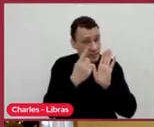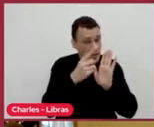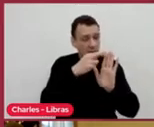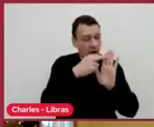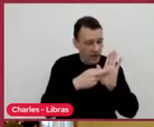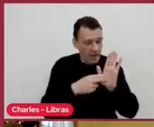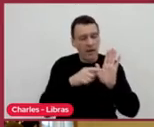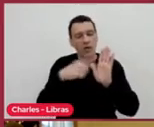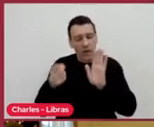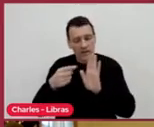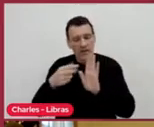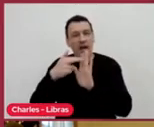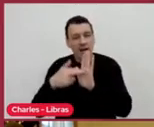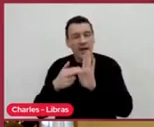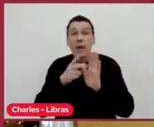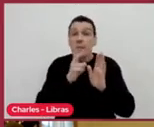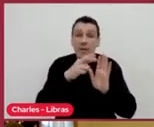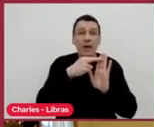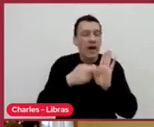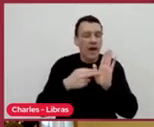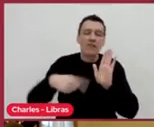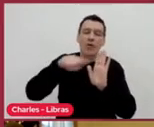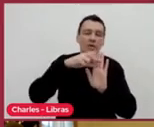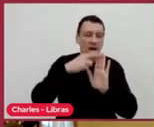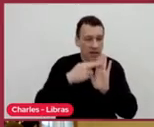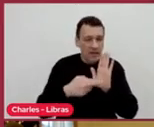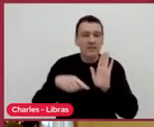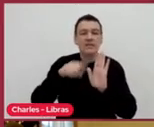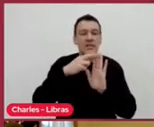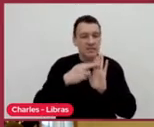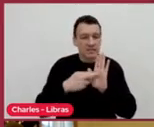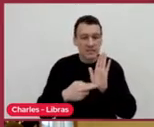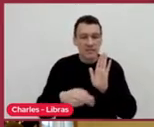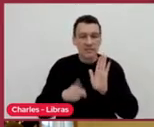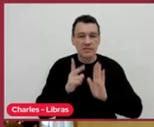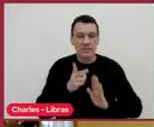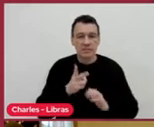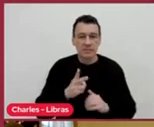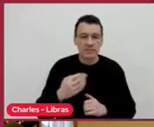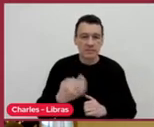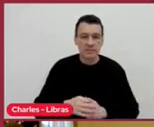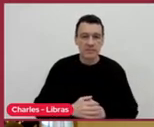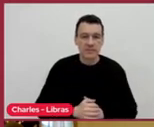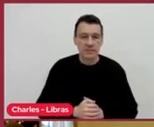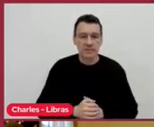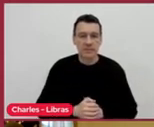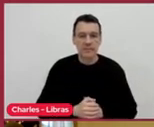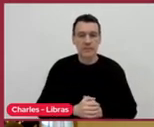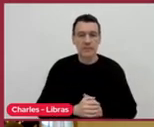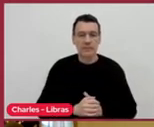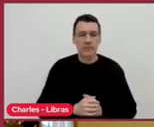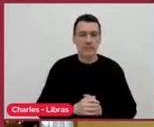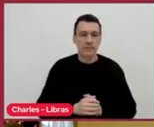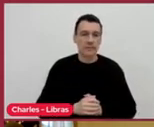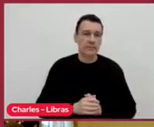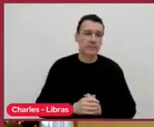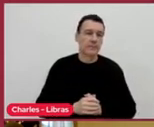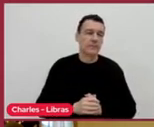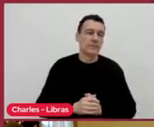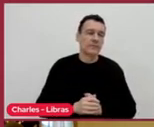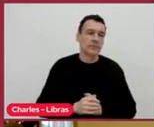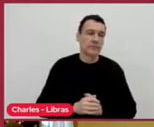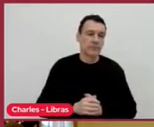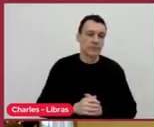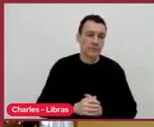one and then call the second one. It can't call this before call this, because this